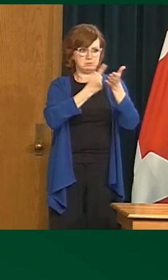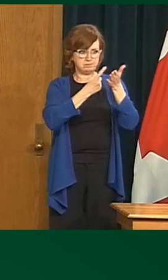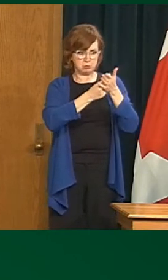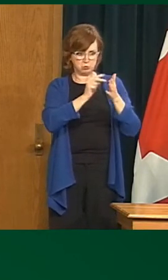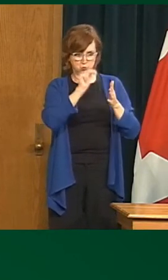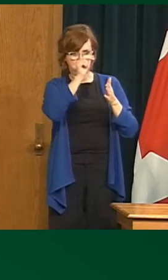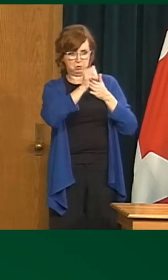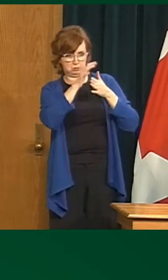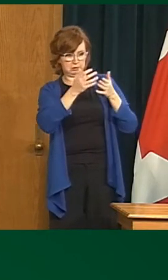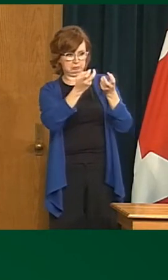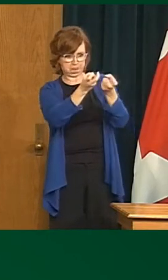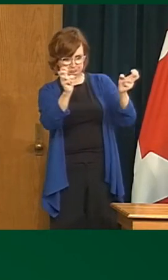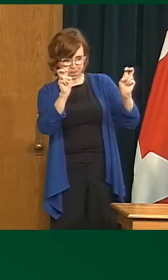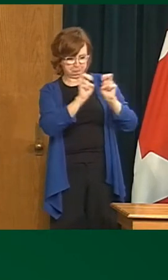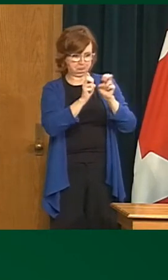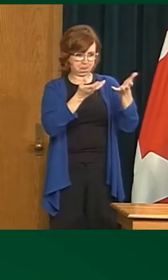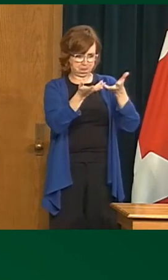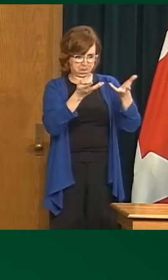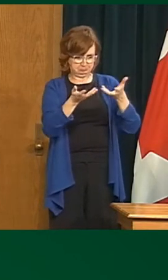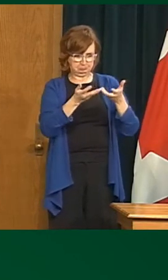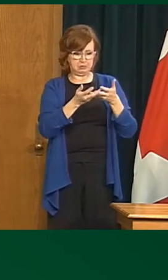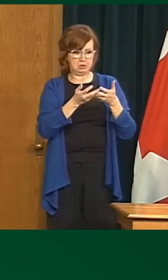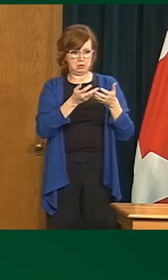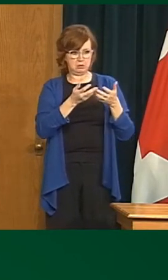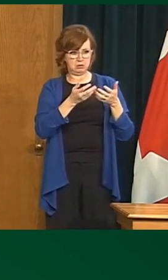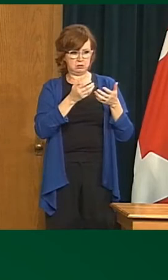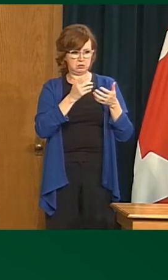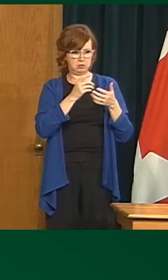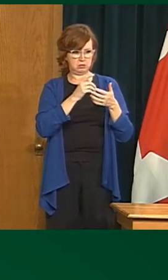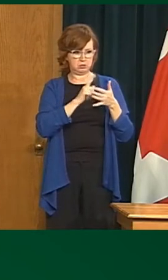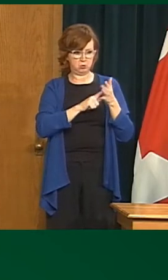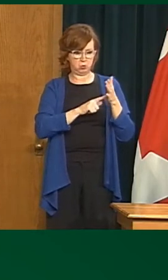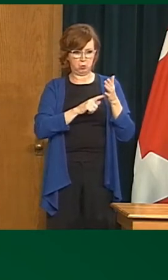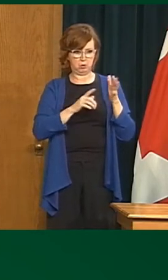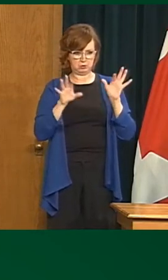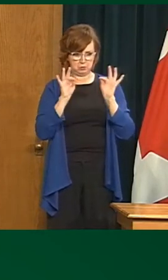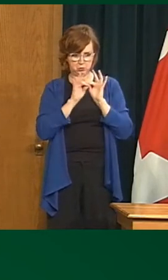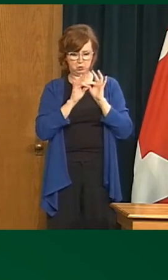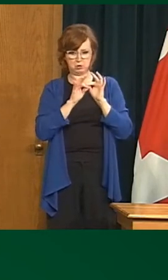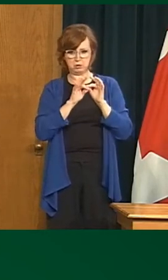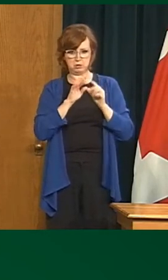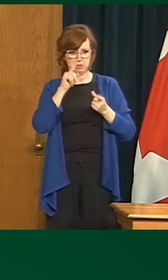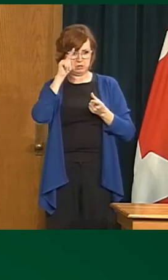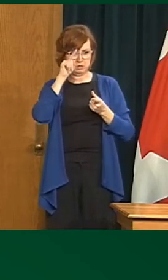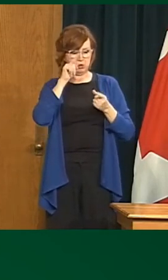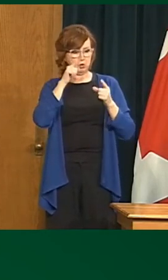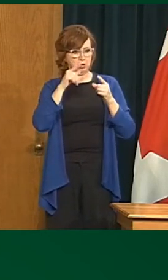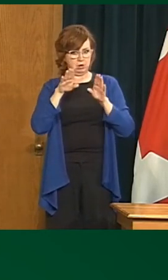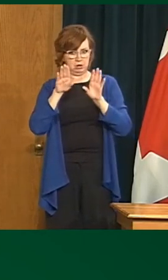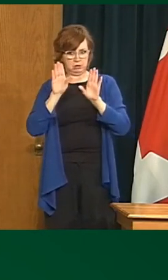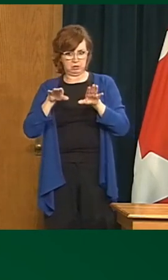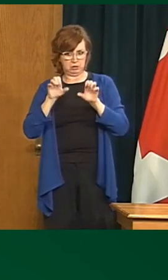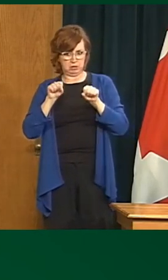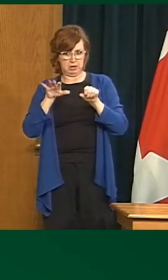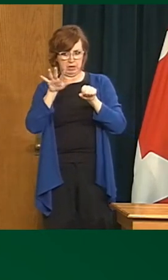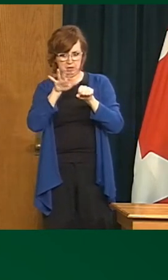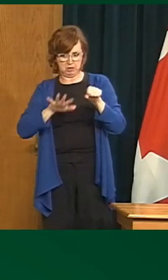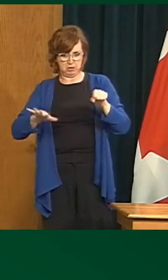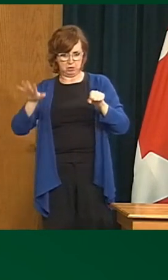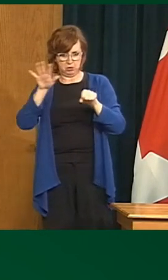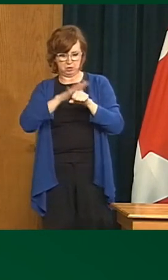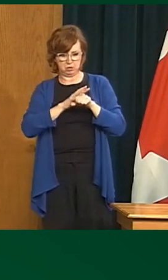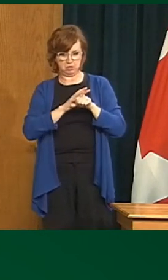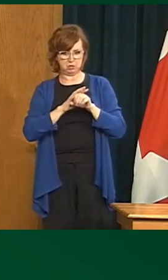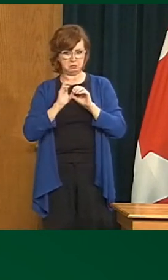with others on can we really focus our restrictions to where they need to be and ensure that the restrictions